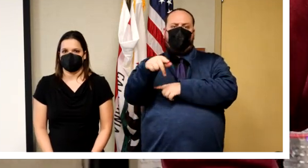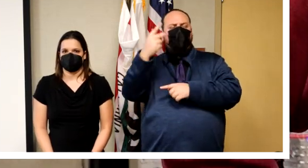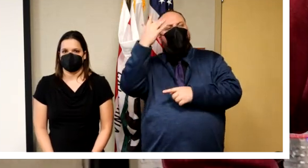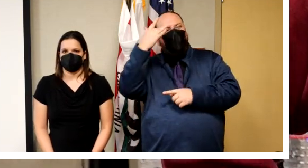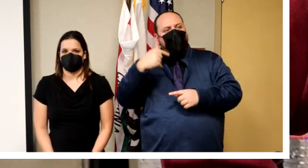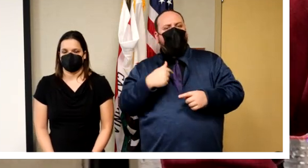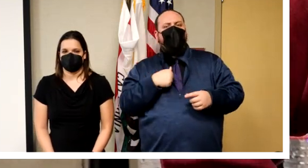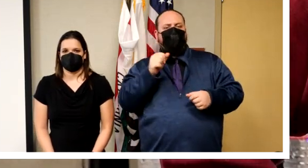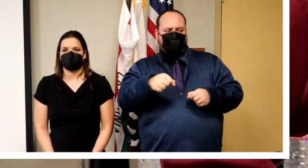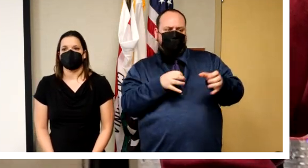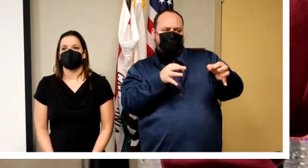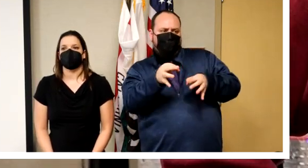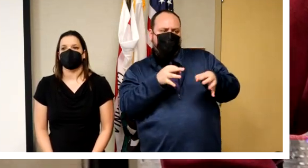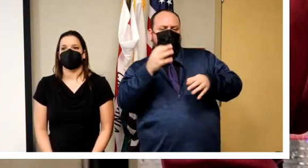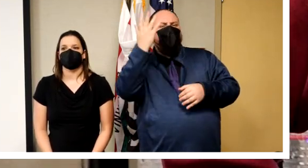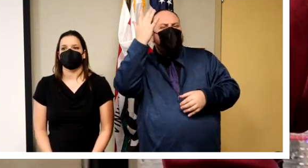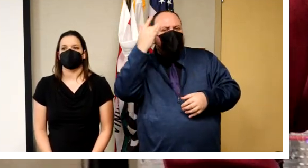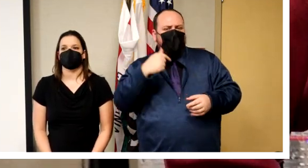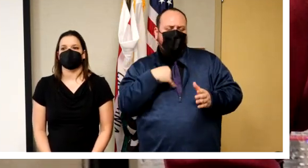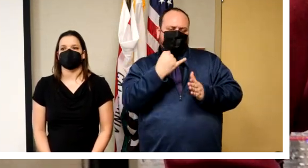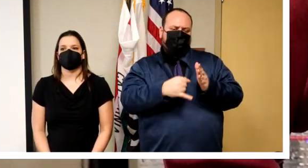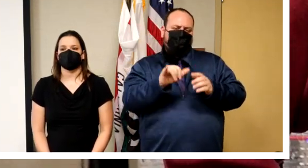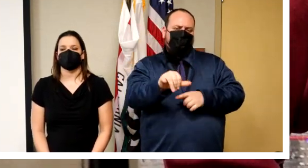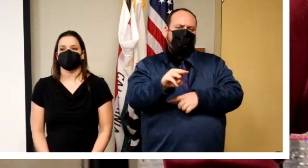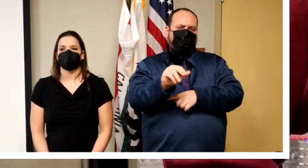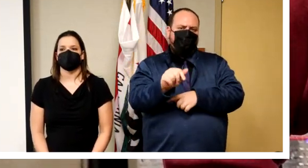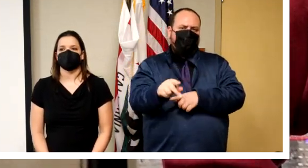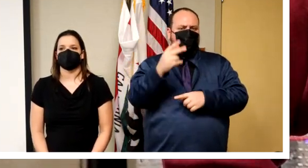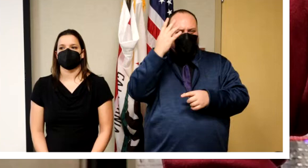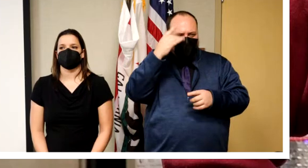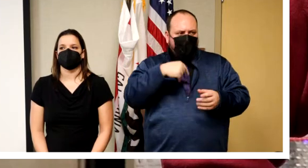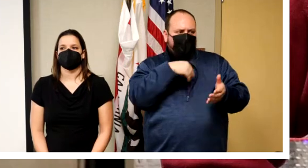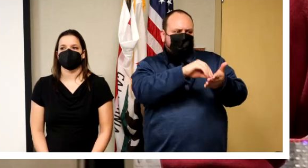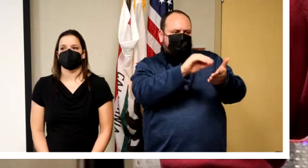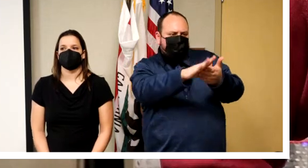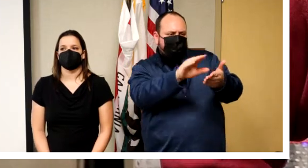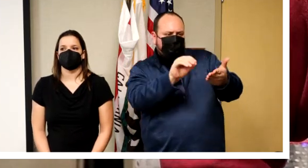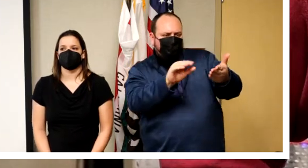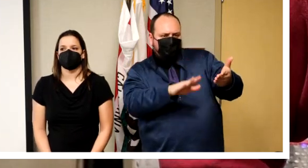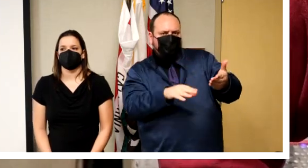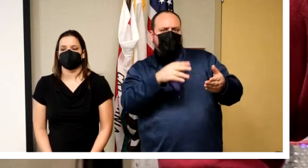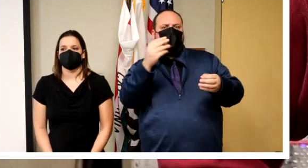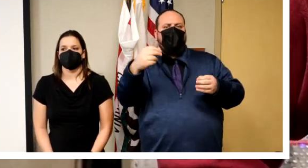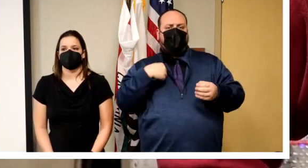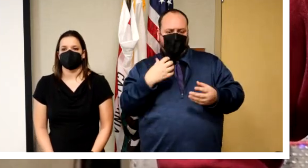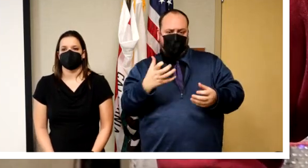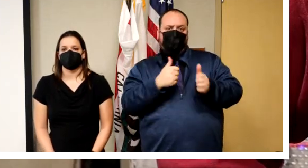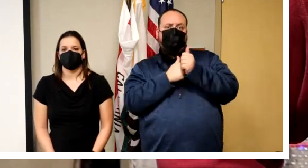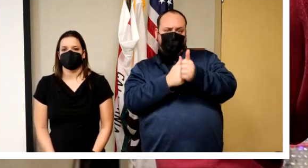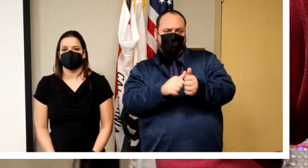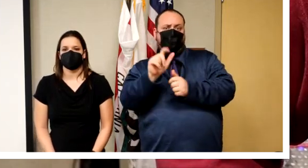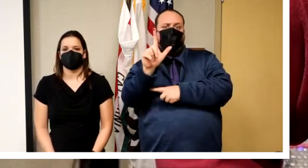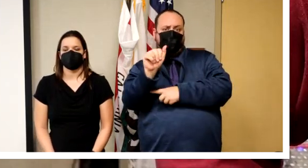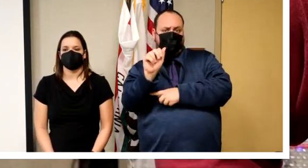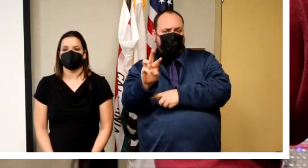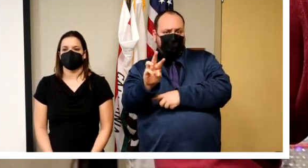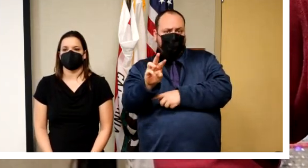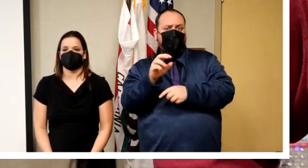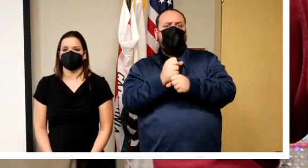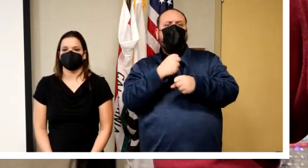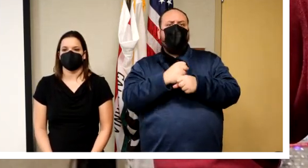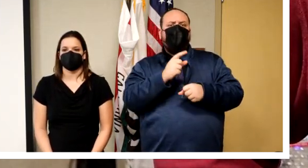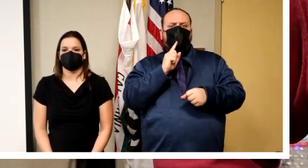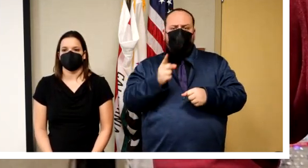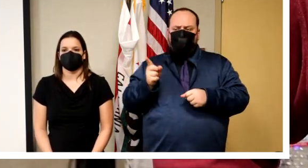my map, and this is how I feel about my map. And, you know, I want it to be within compliance with the law, and make sure I